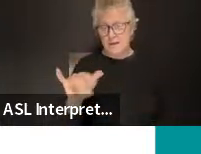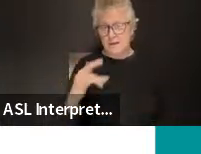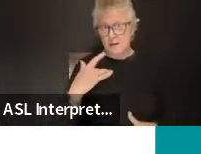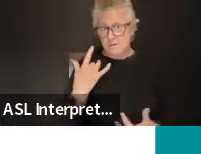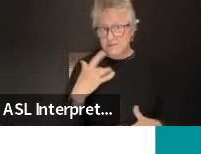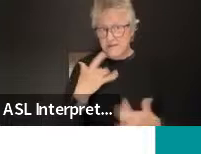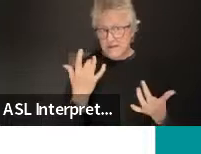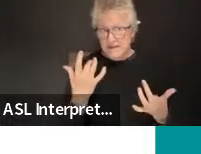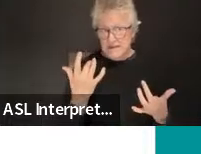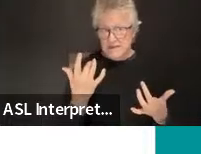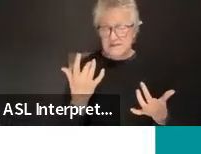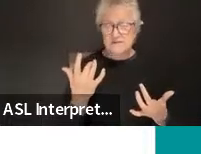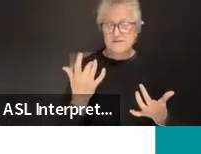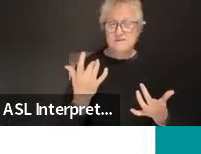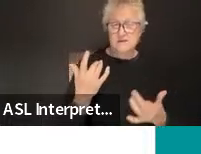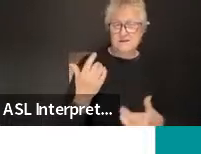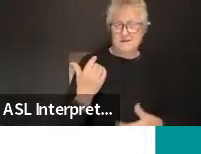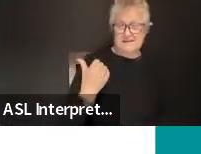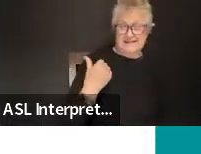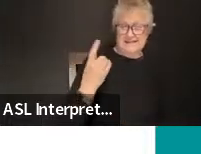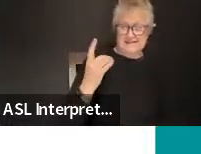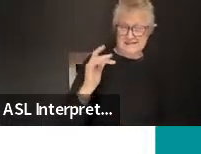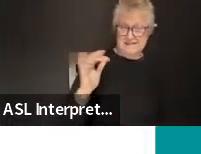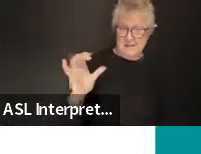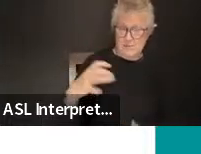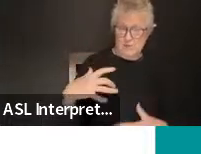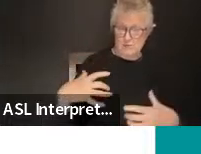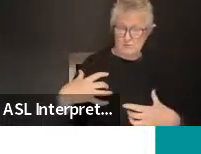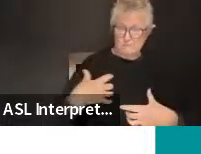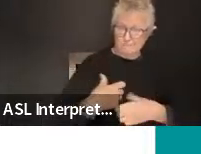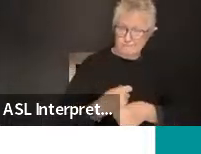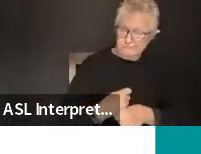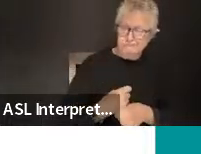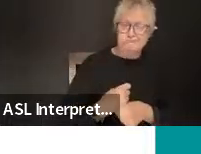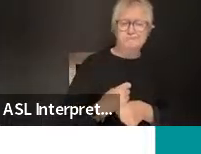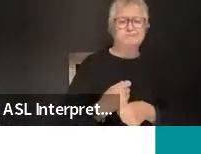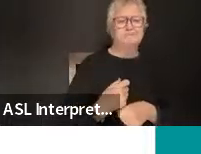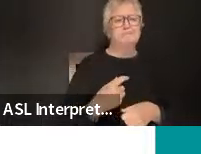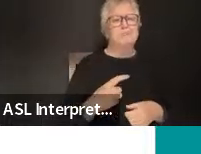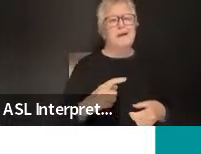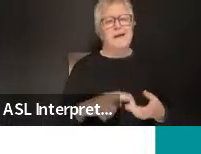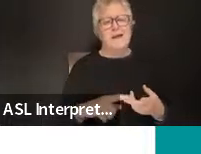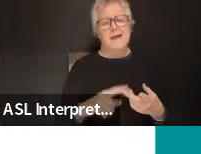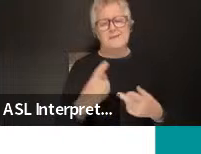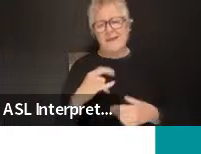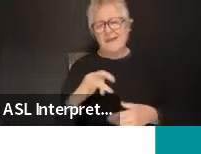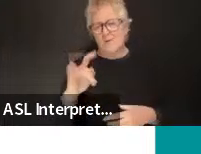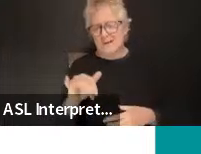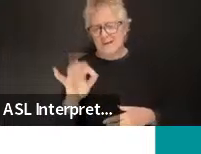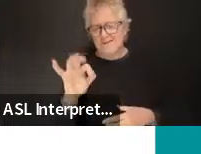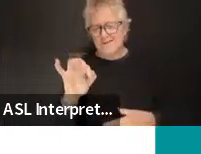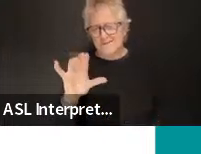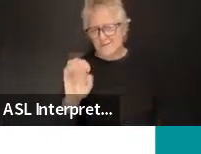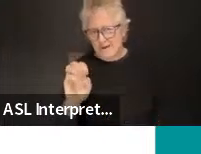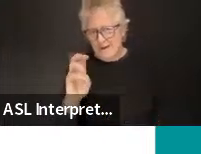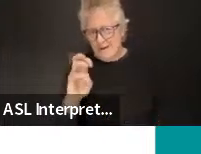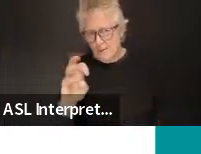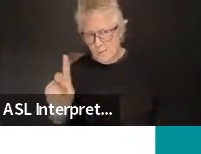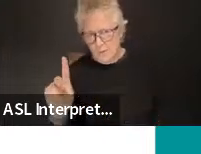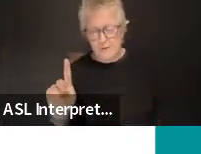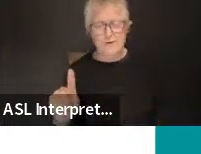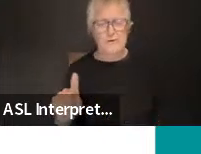Advisory Group January interviews, where we reached out to members of the group, a